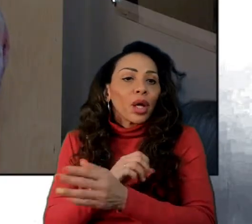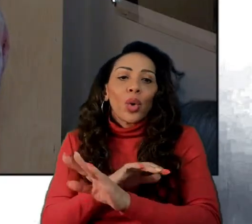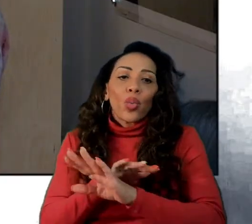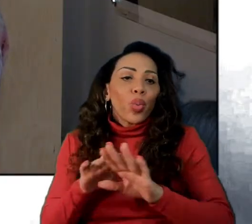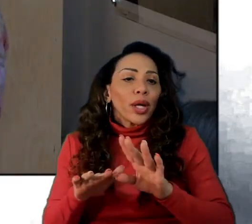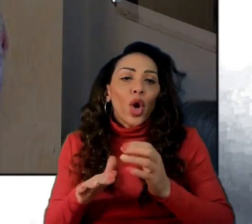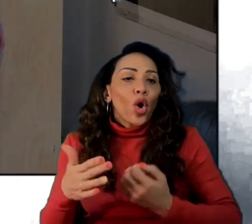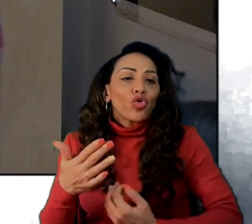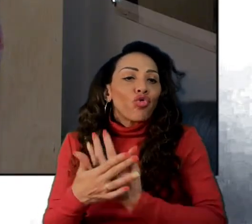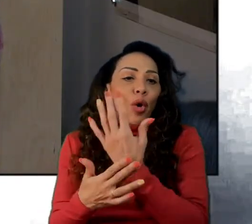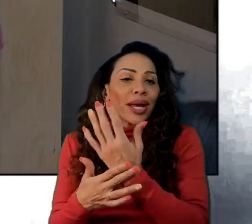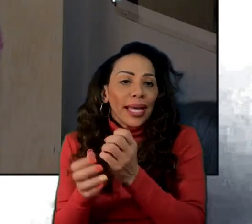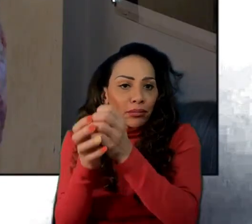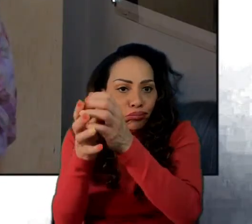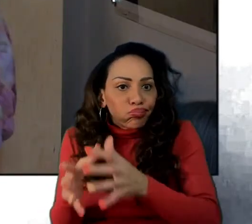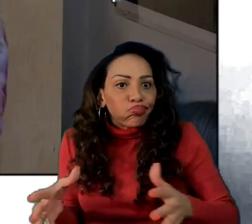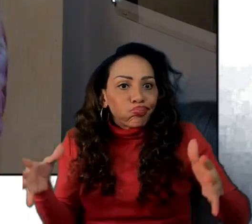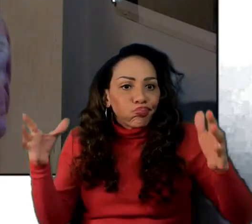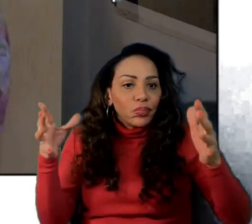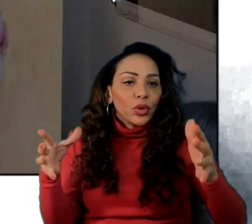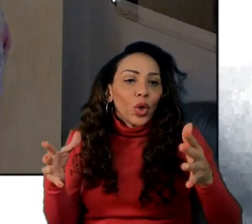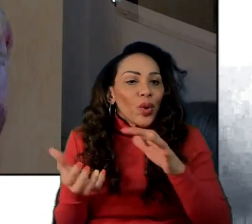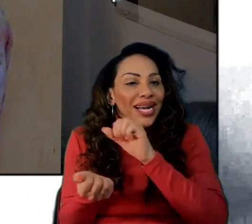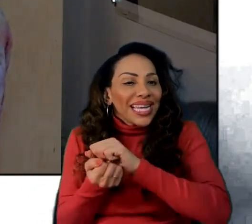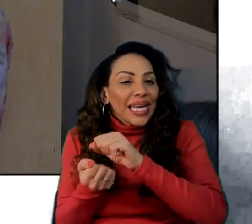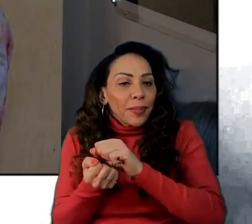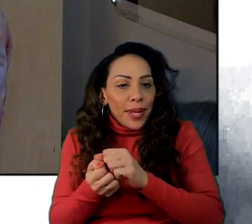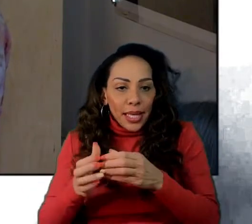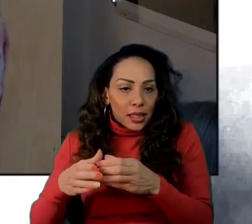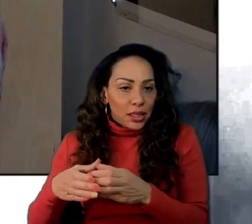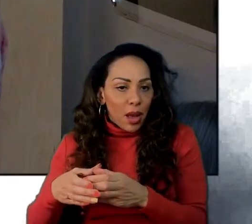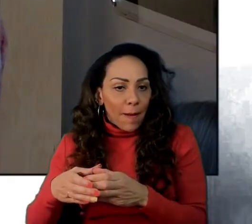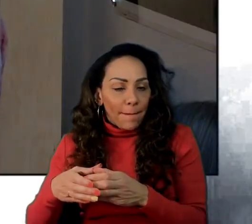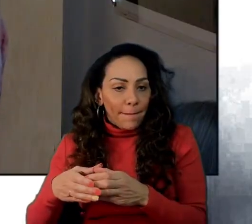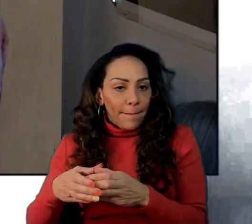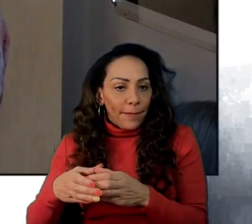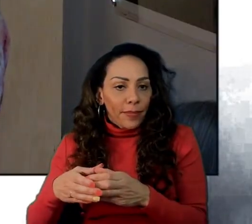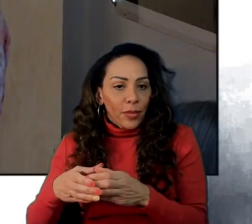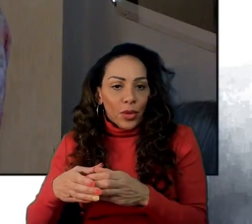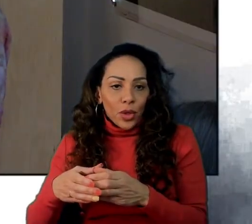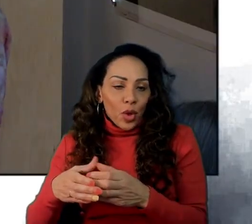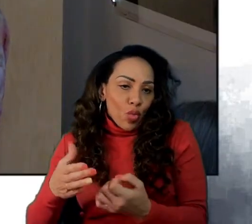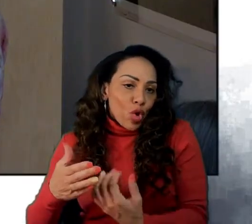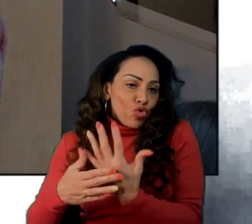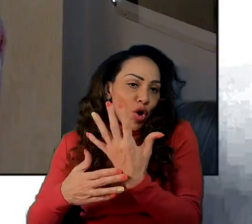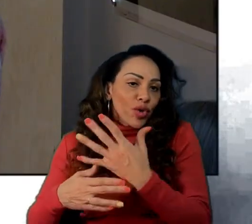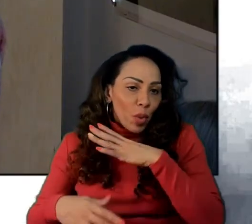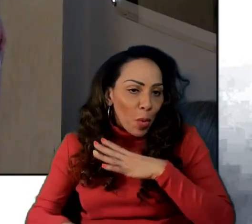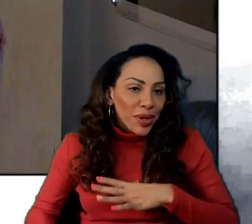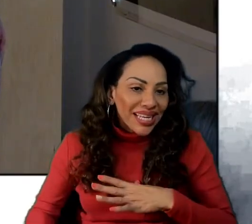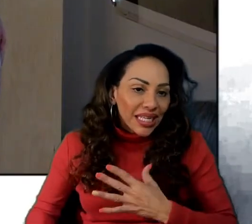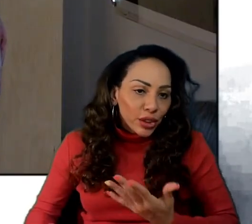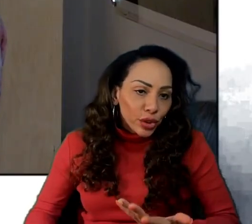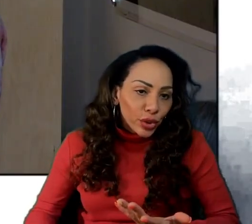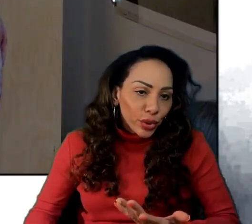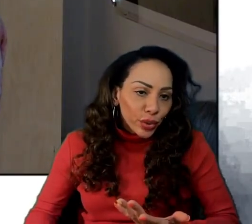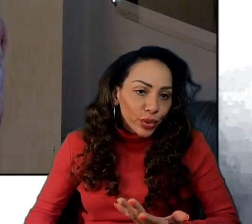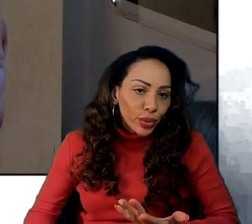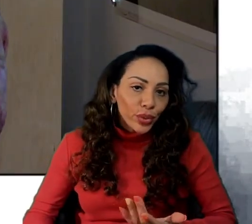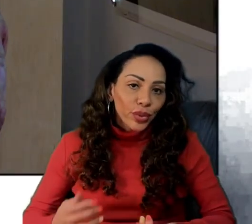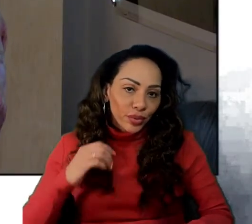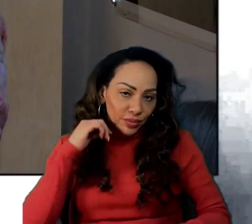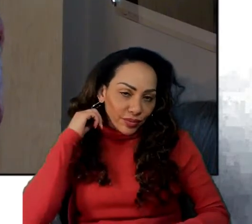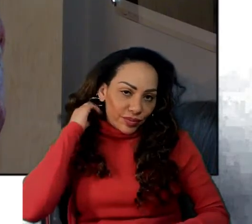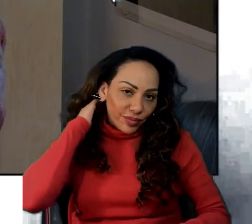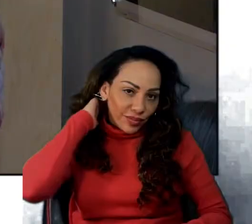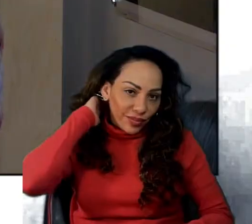We're keeping like an amount, and then we'll grow it up as and when we need to. So yeah, just keeping it kind of, it's not